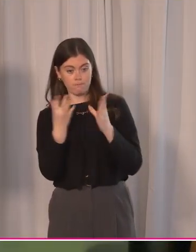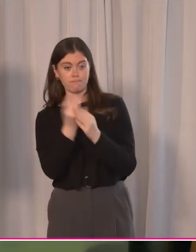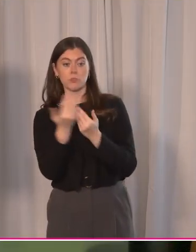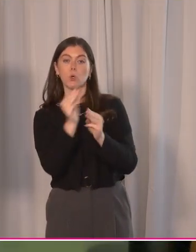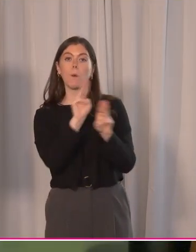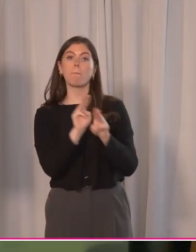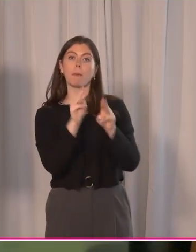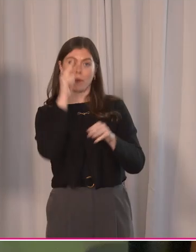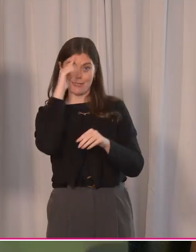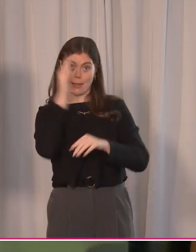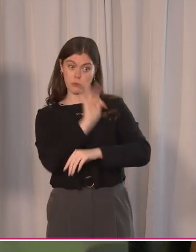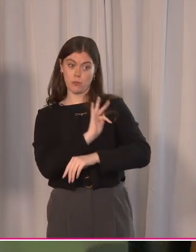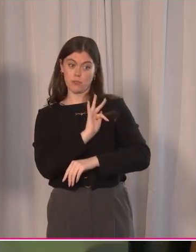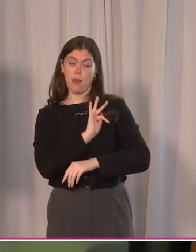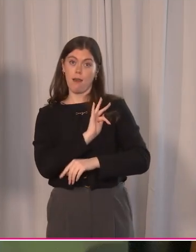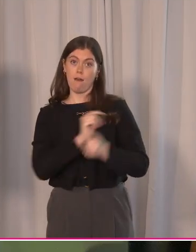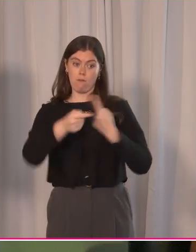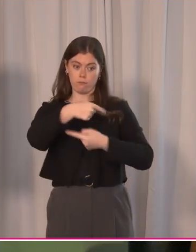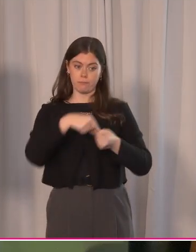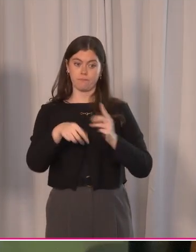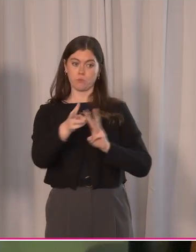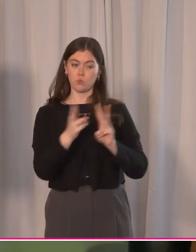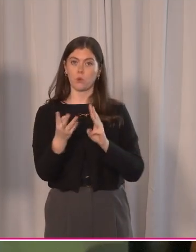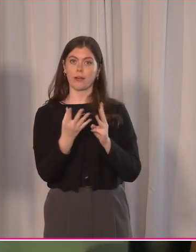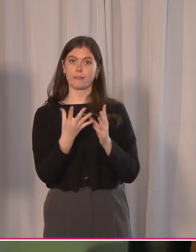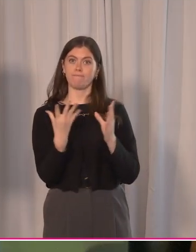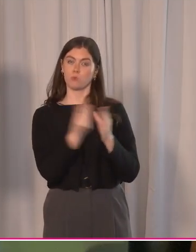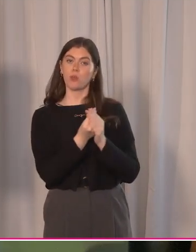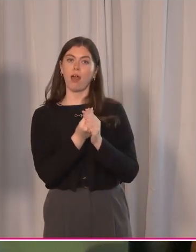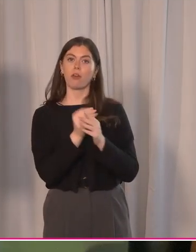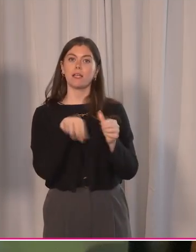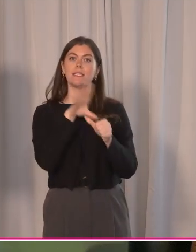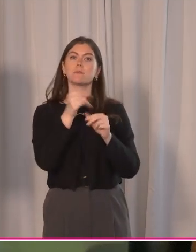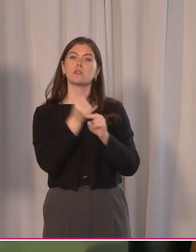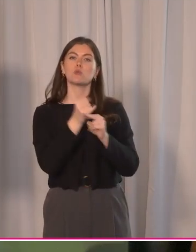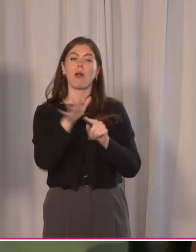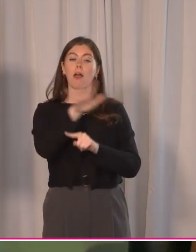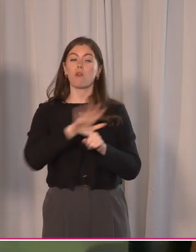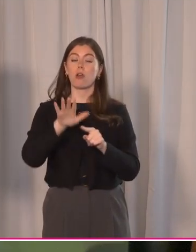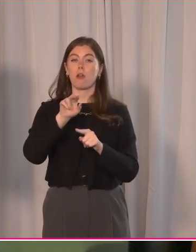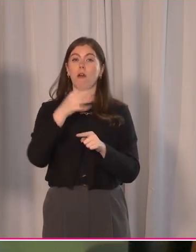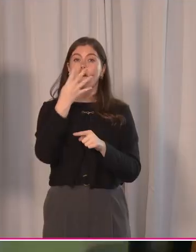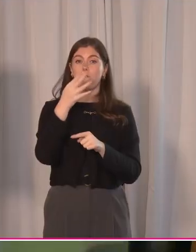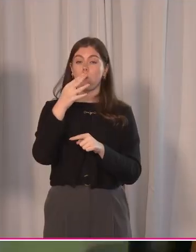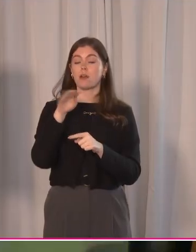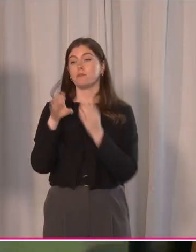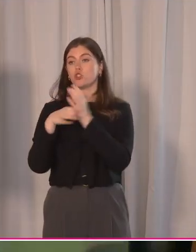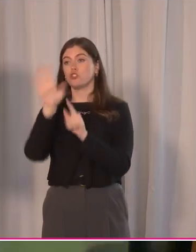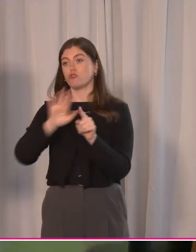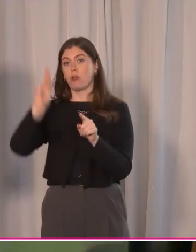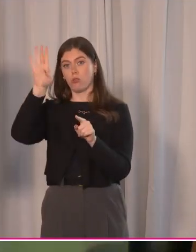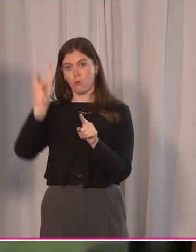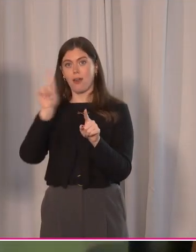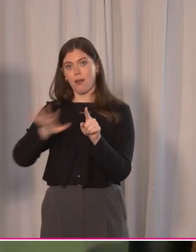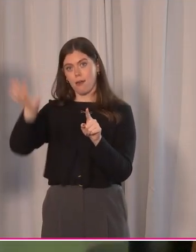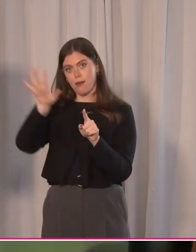intellectual disabilities themselves in a special school setting. And that was across the 4 countries of the UK. It was our